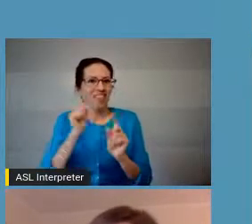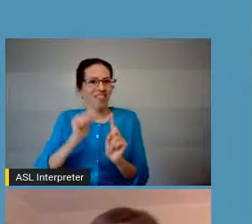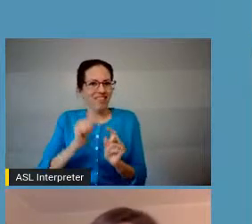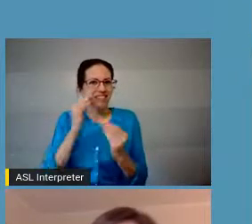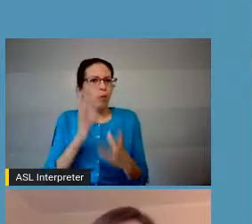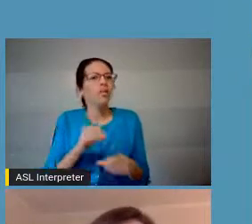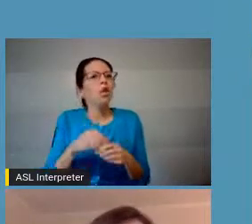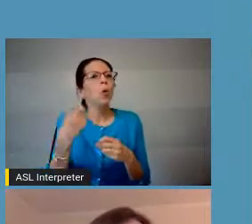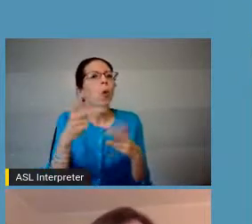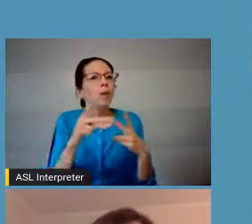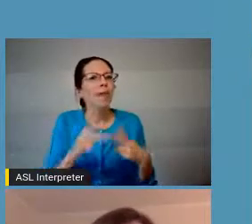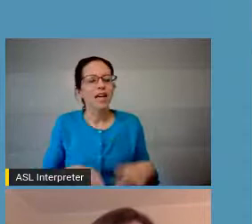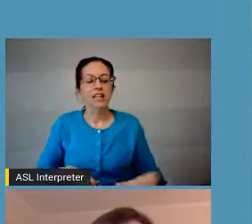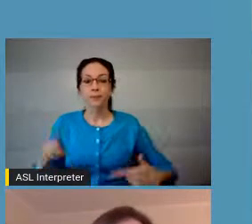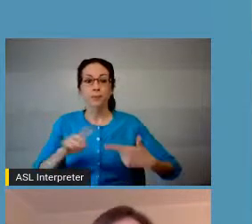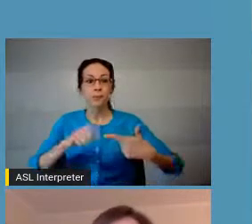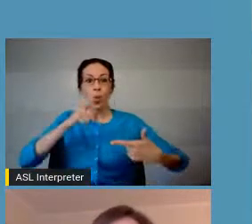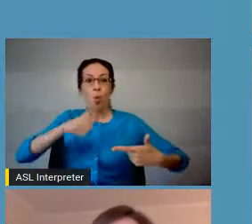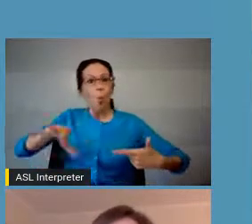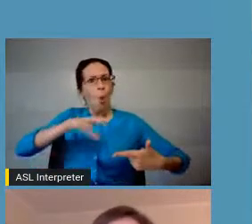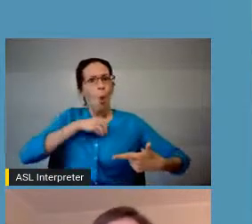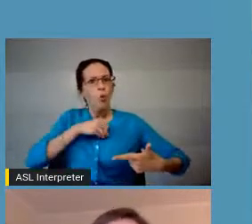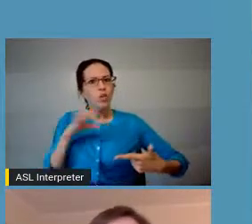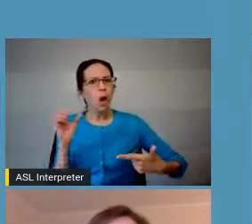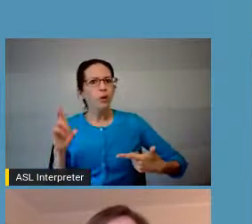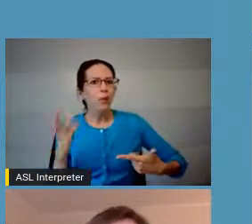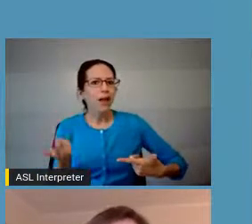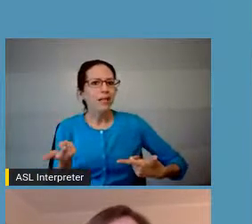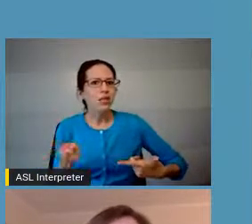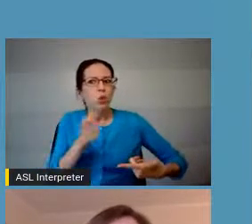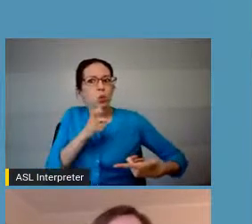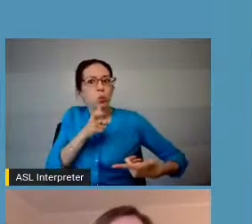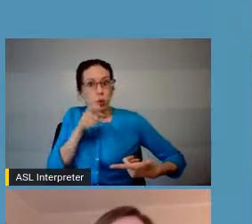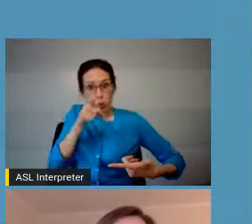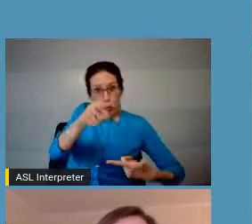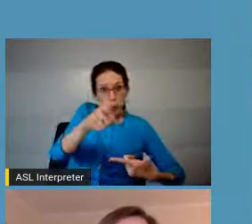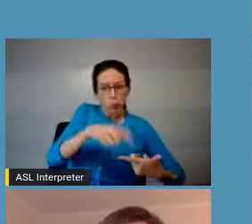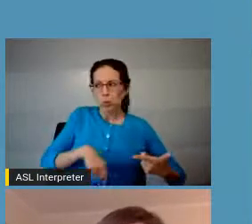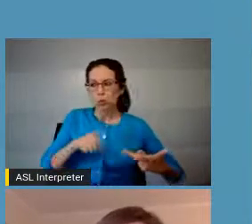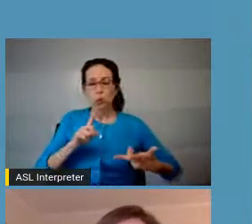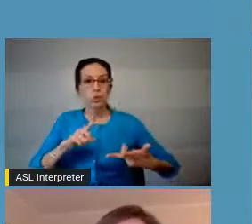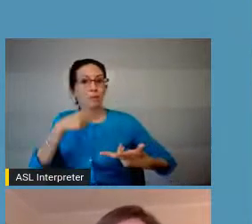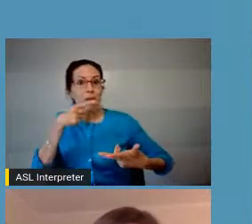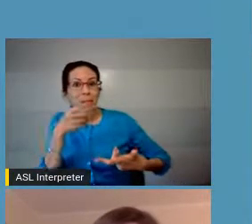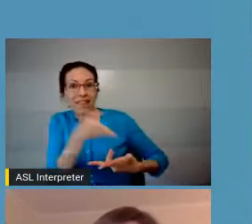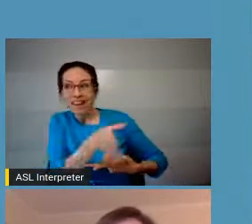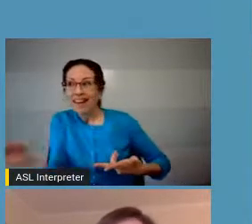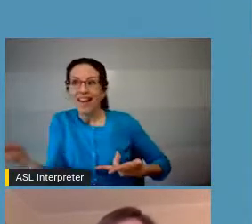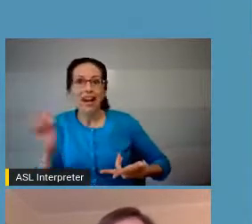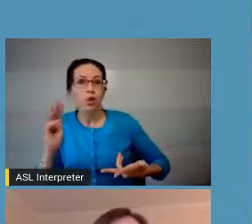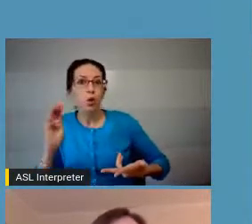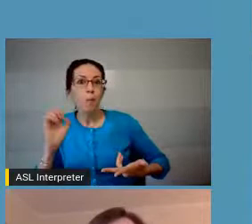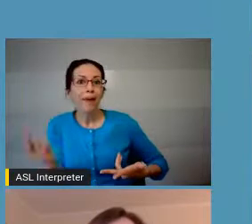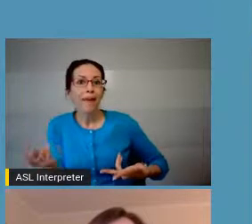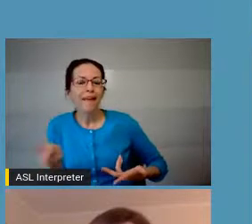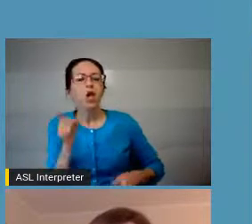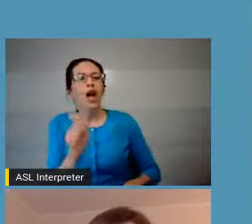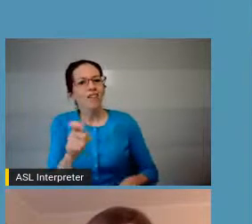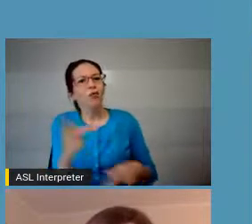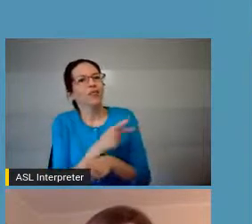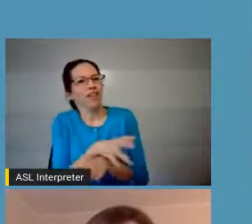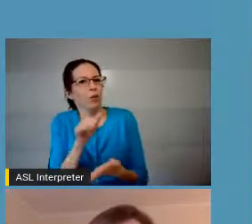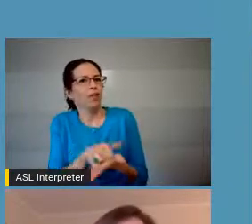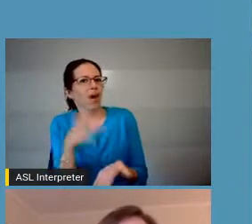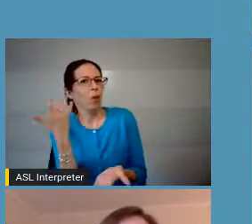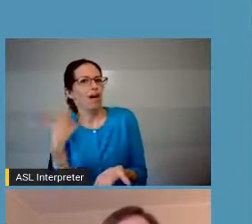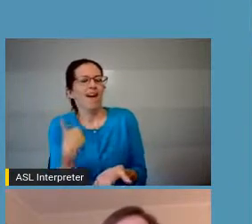owns the copyright to this stuff? Is it you? Is it public domain? You need to figure that out, because that has a direct effect on how